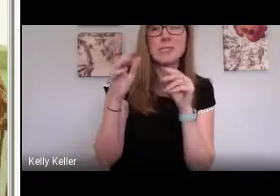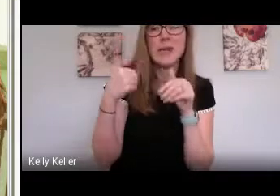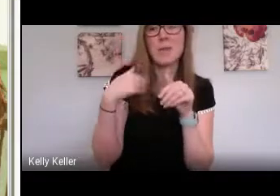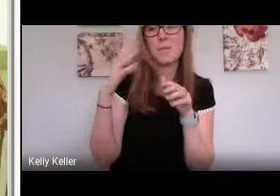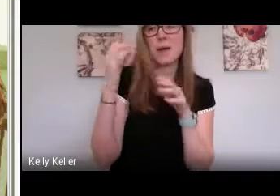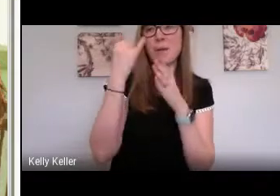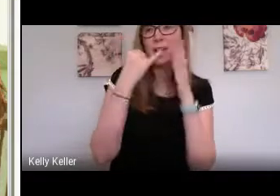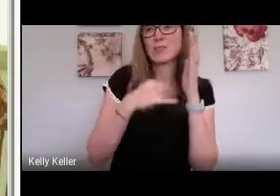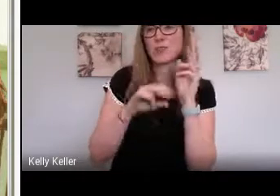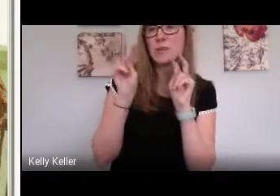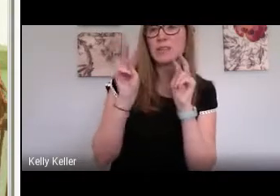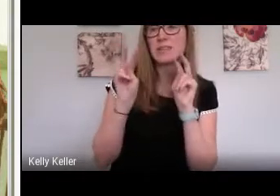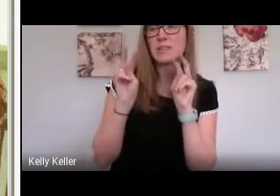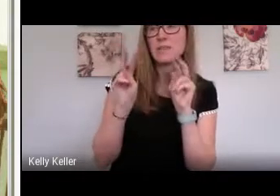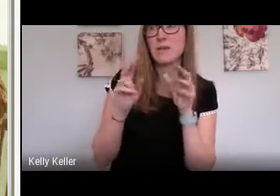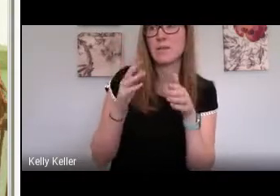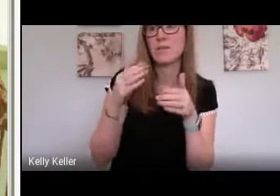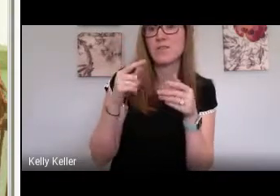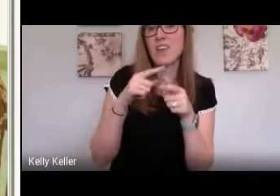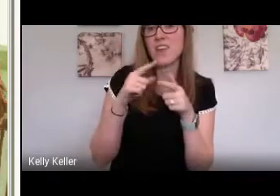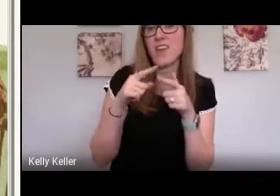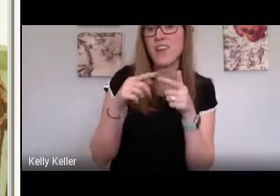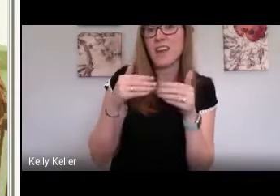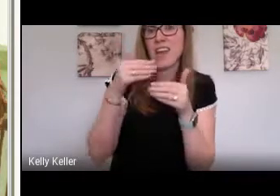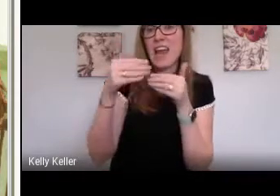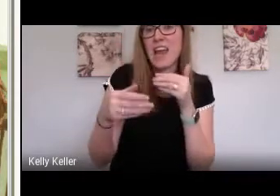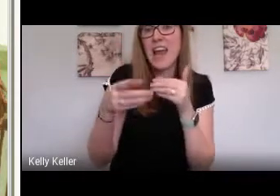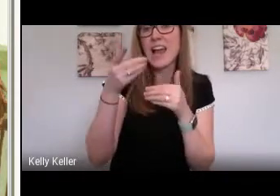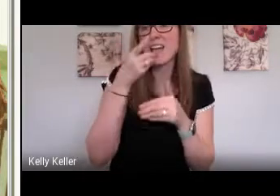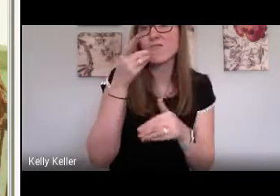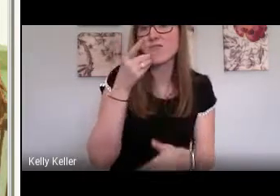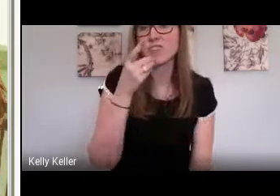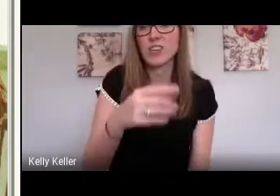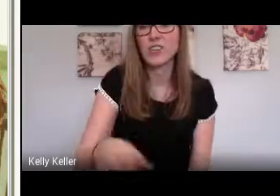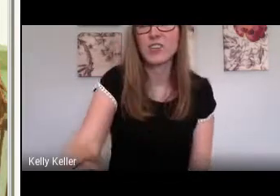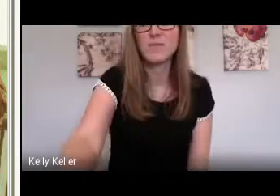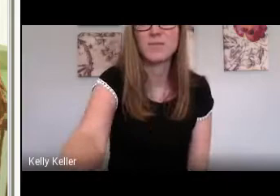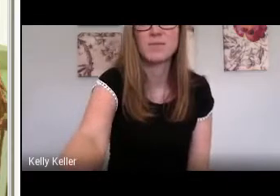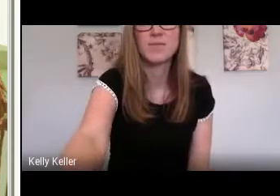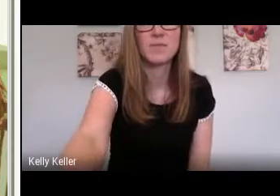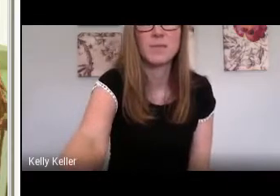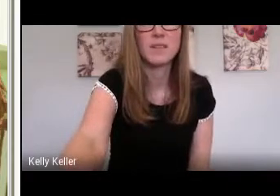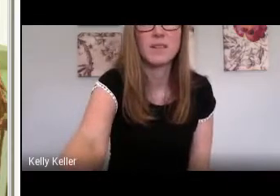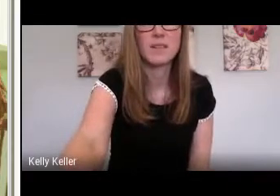peeks at my masterpiece then after dinner